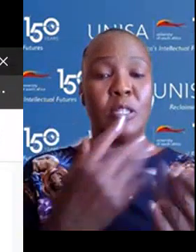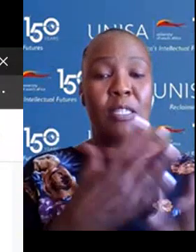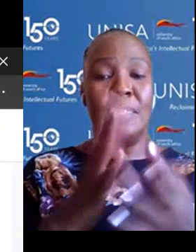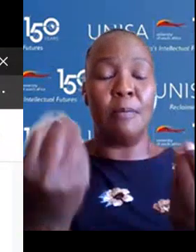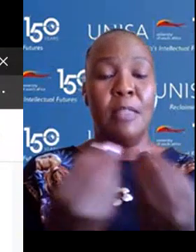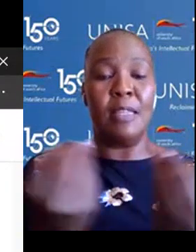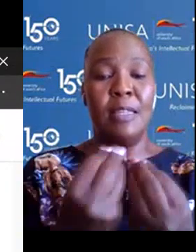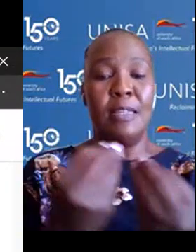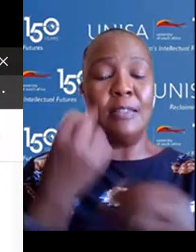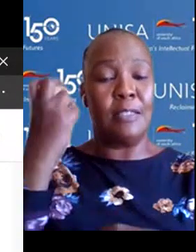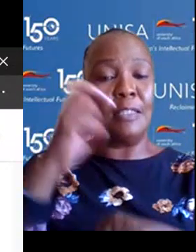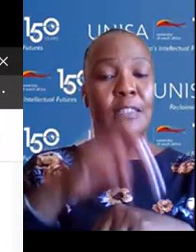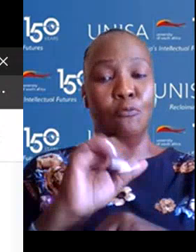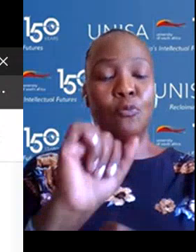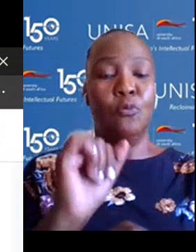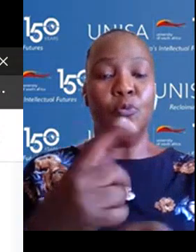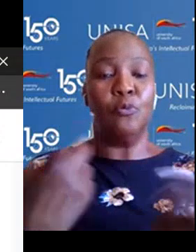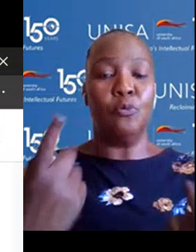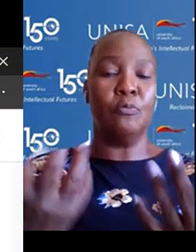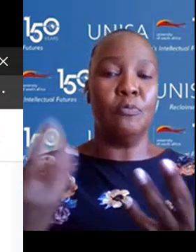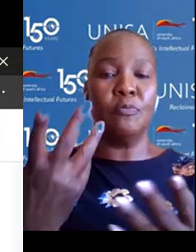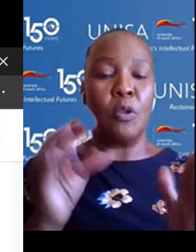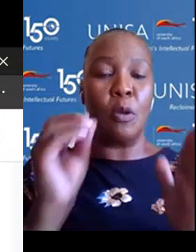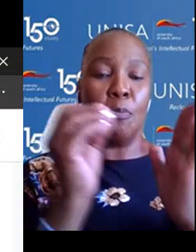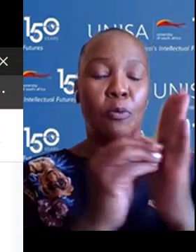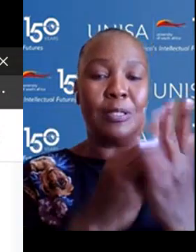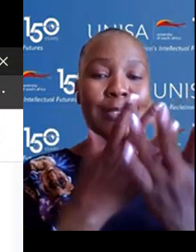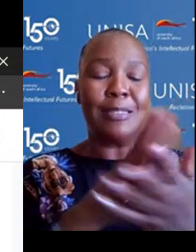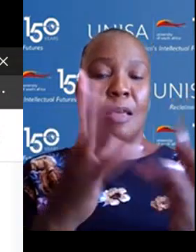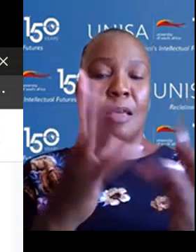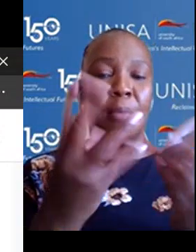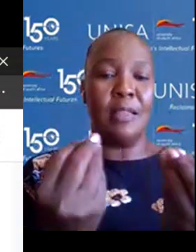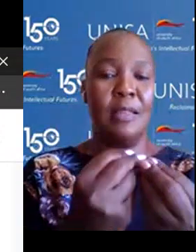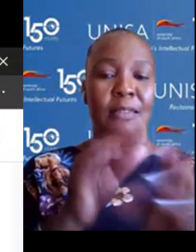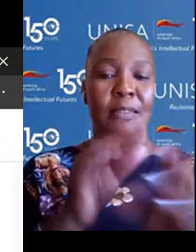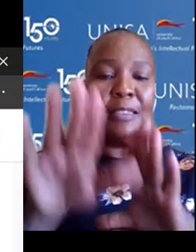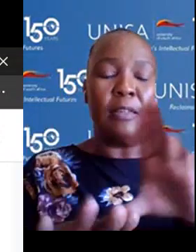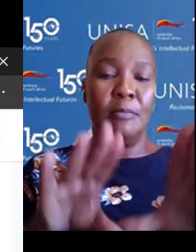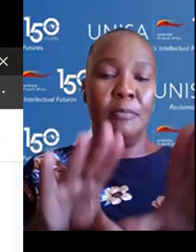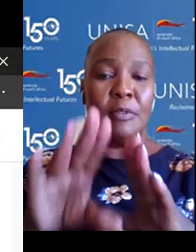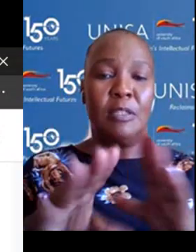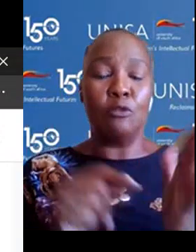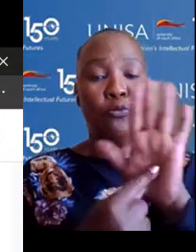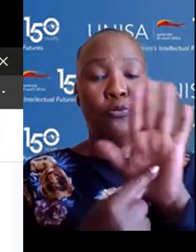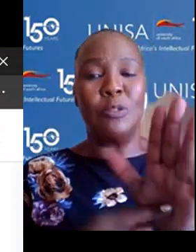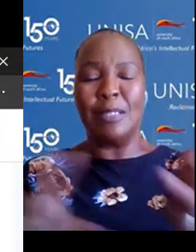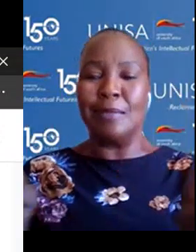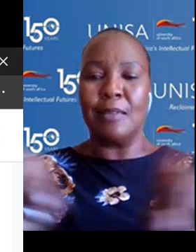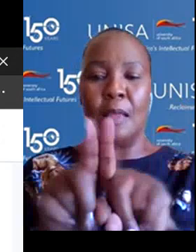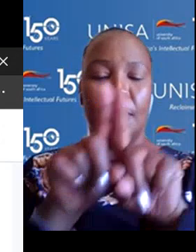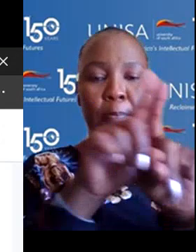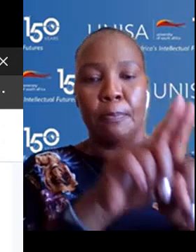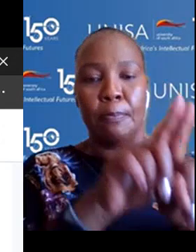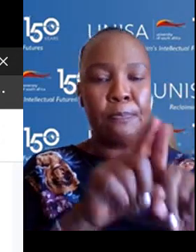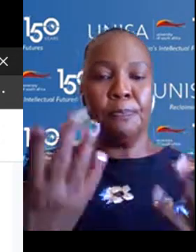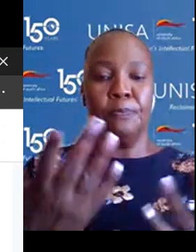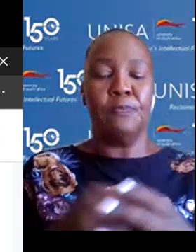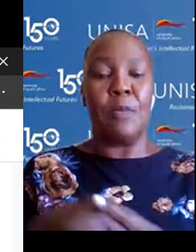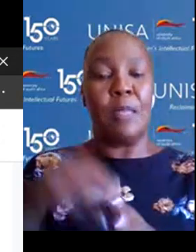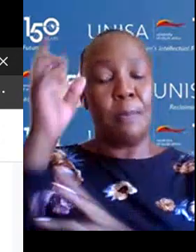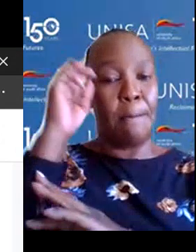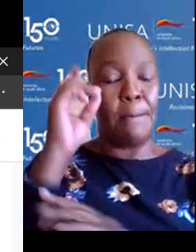they require you to post something, the steps I've just showed you, it's pretty much the same. So just take note of that. Okay,